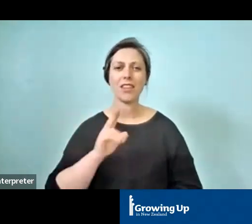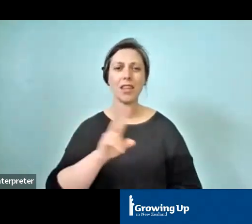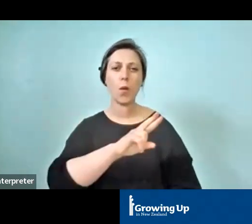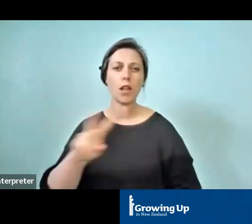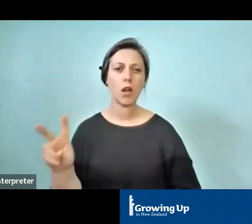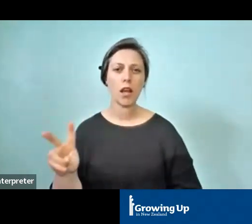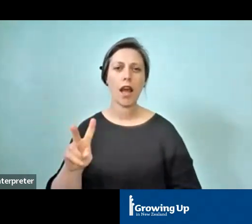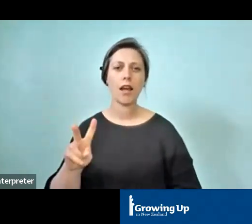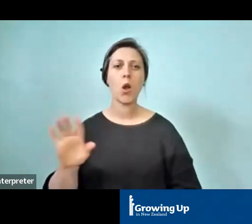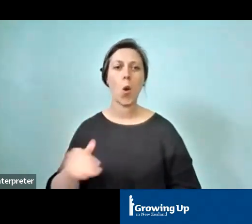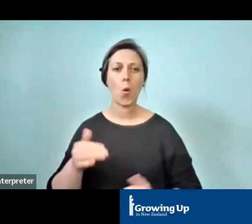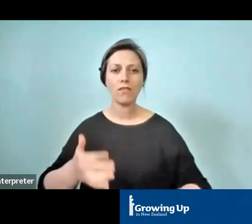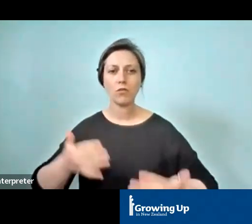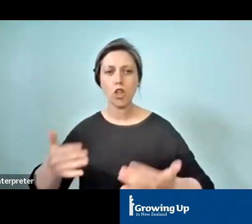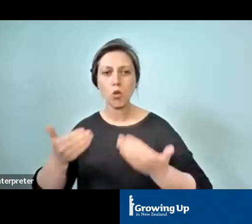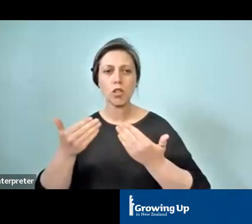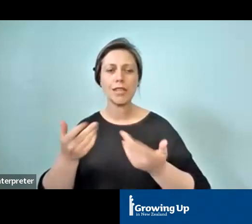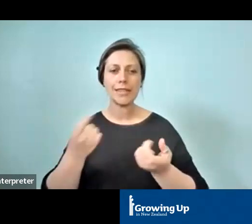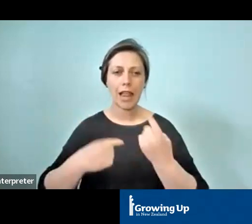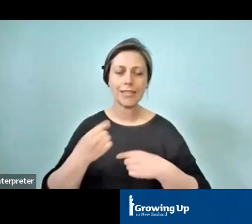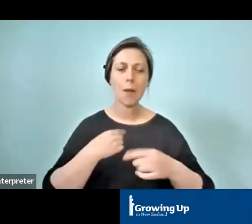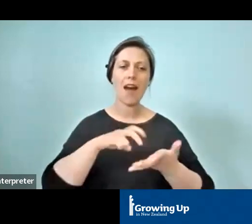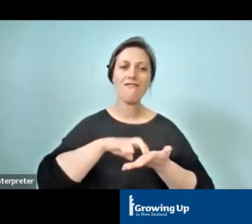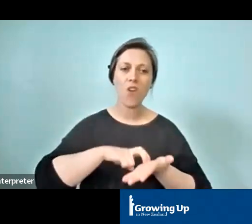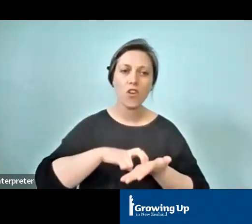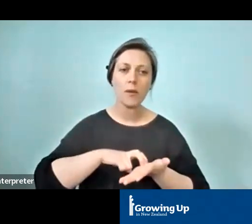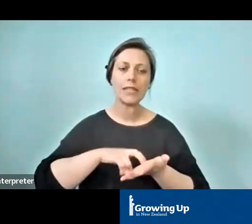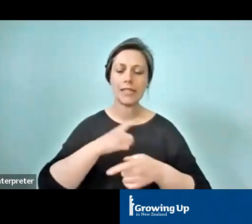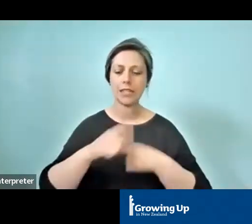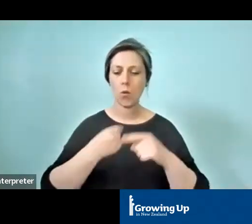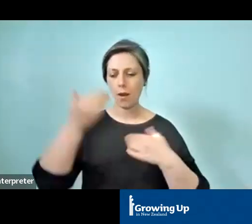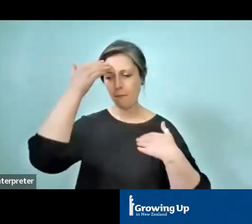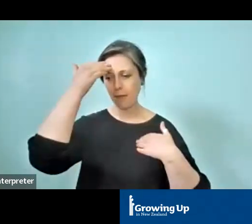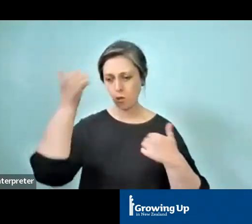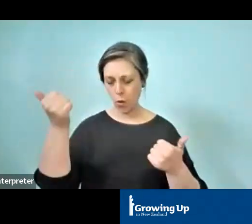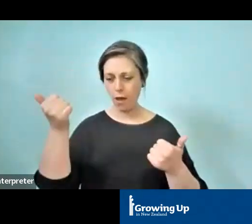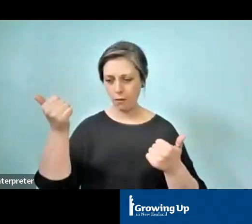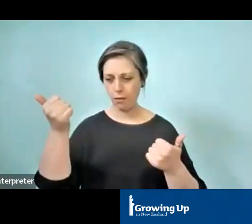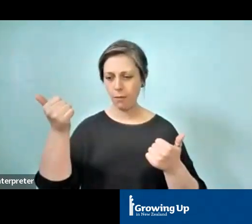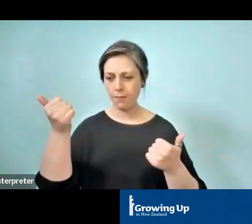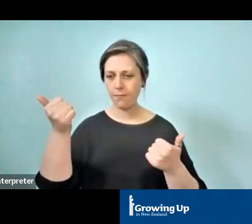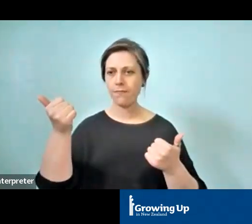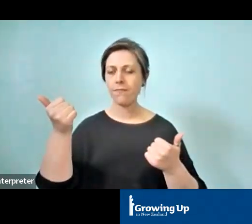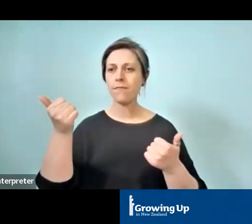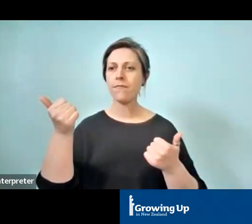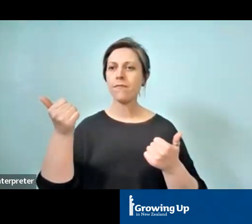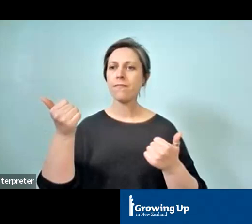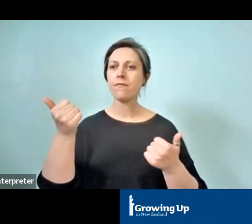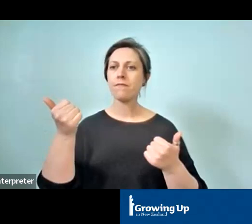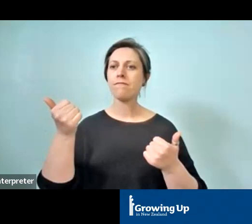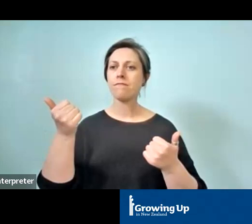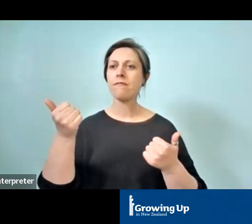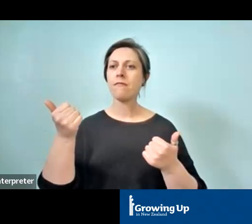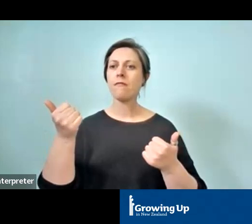in vulnerability in terms of mental health are preventable. And so with that in mind, I am